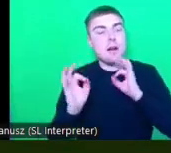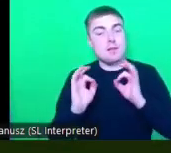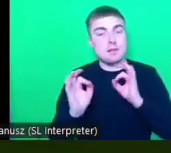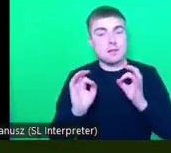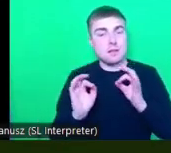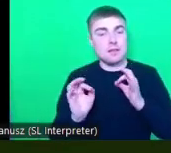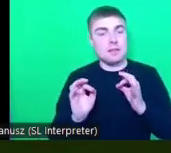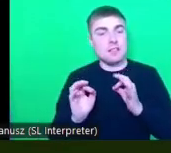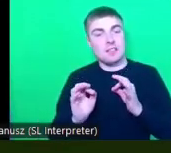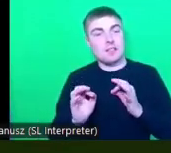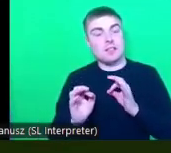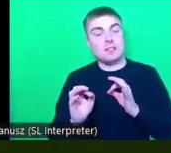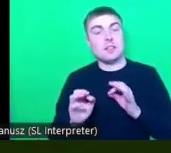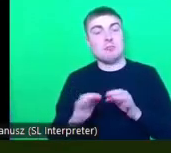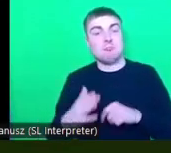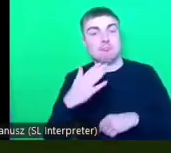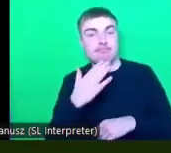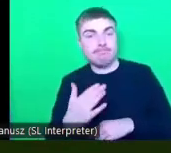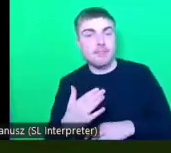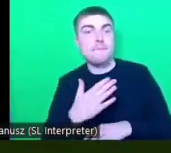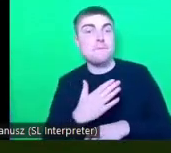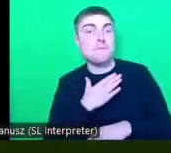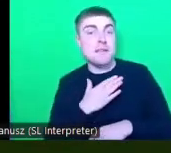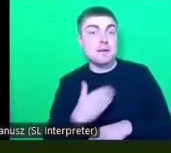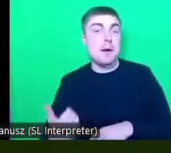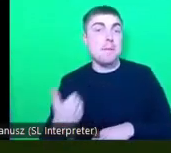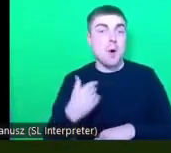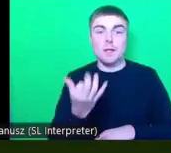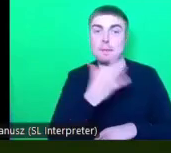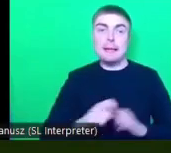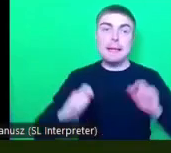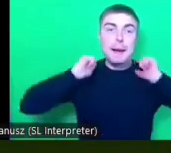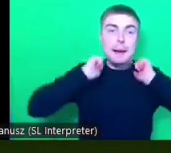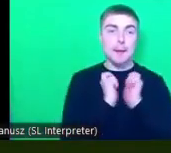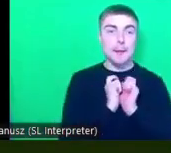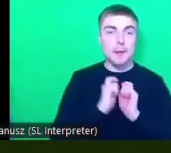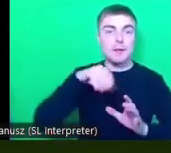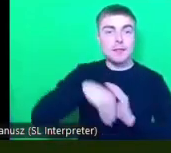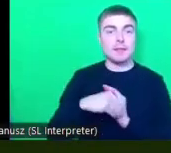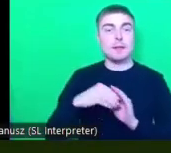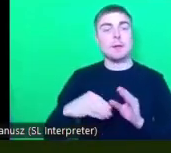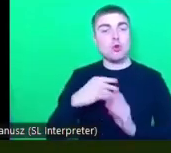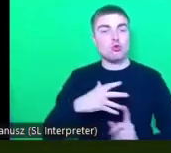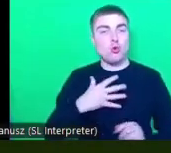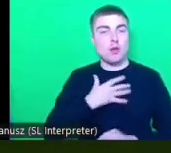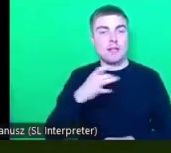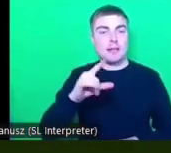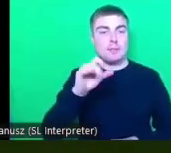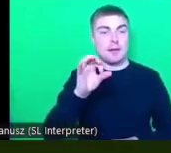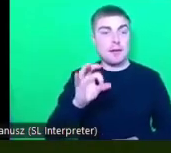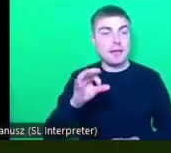winter. It's a pretty large operation that includes a lot of snow tracking on the ground, and then we use helicopters